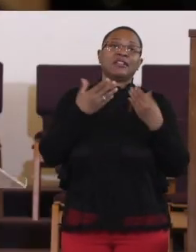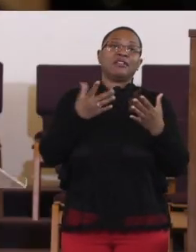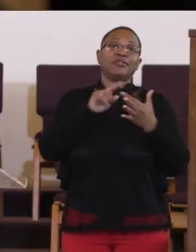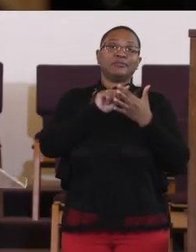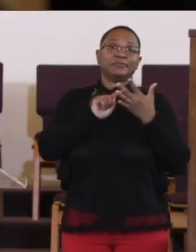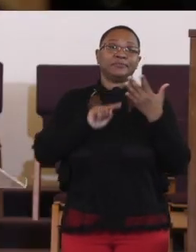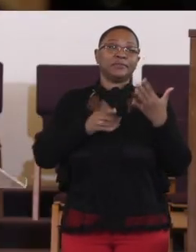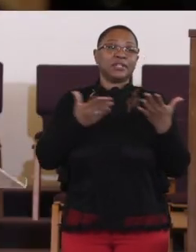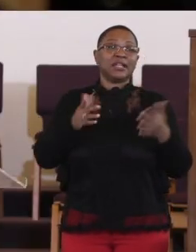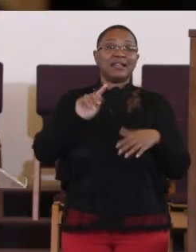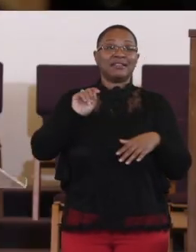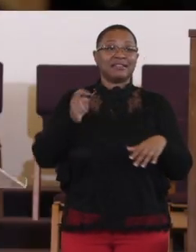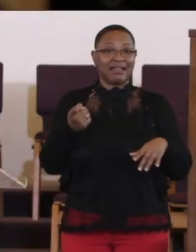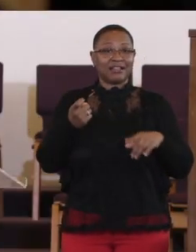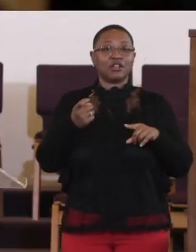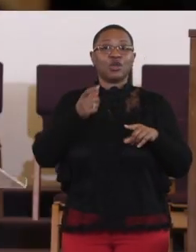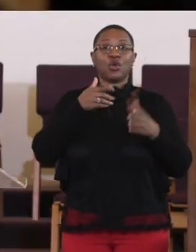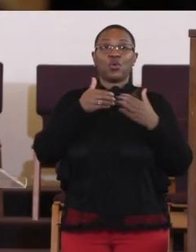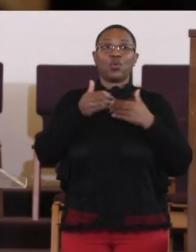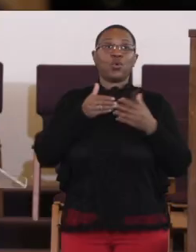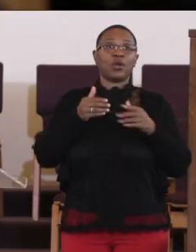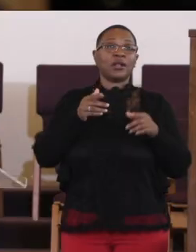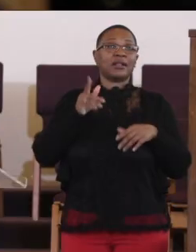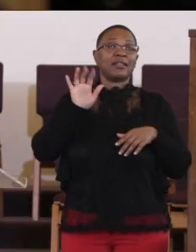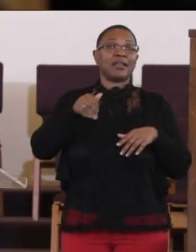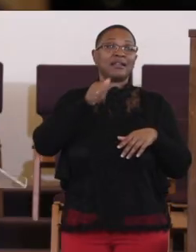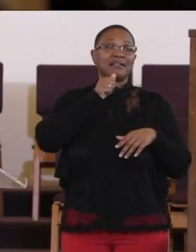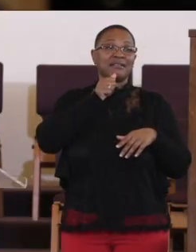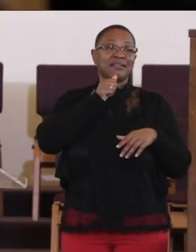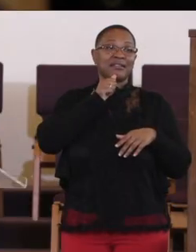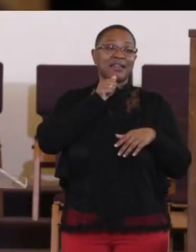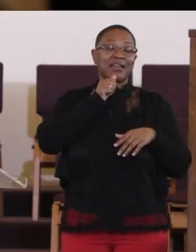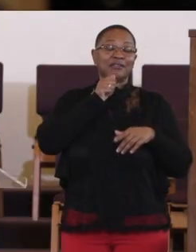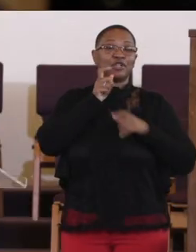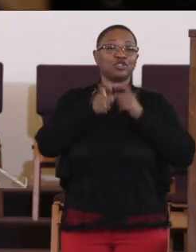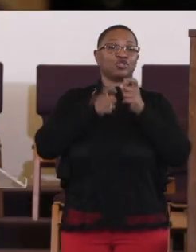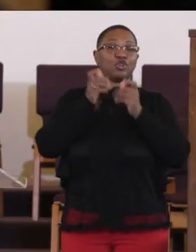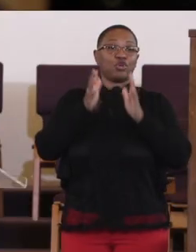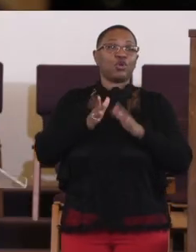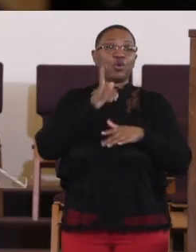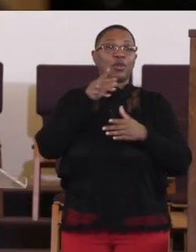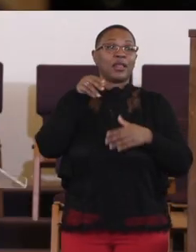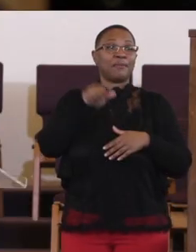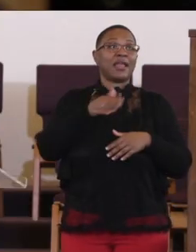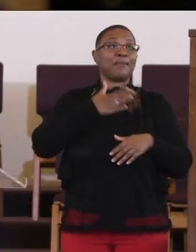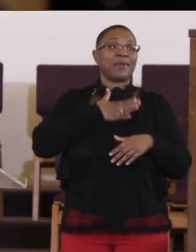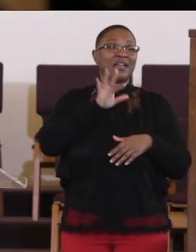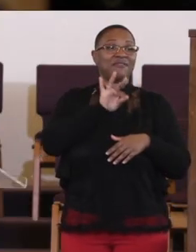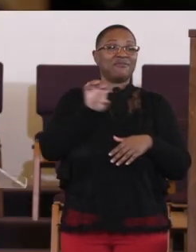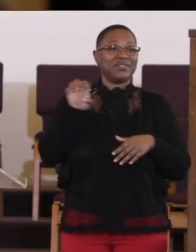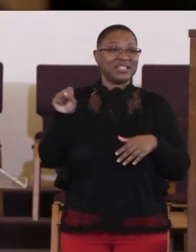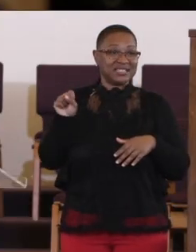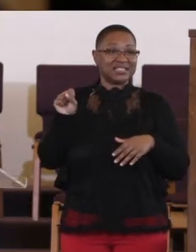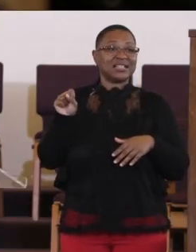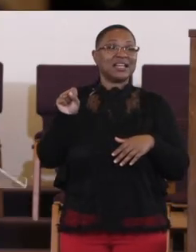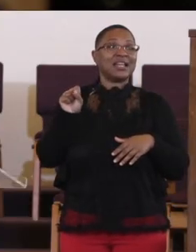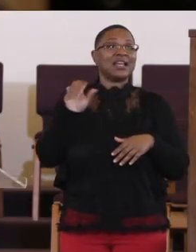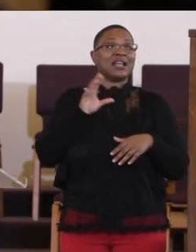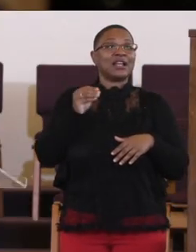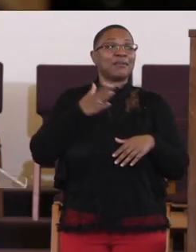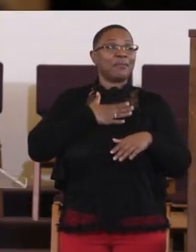you, those taxes, whoever that anonymous donor was that paid my fees and